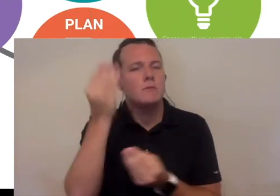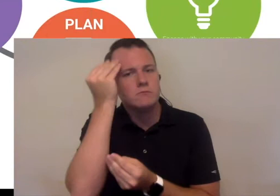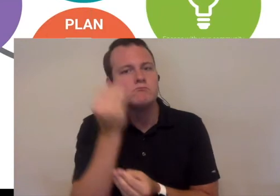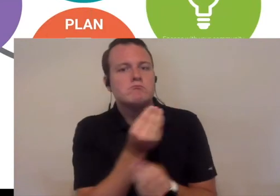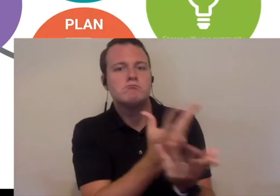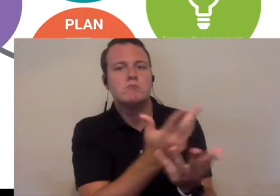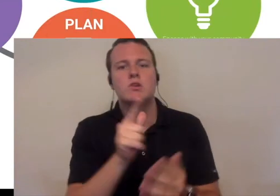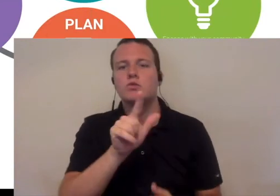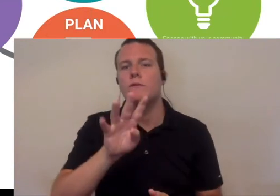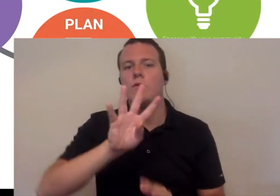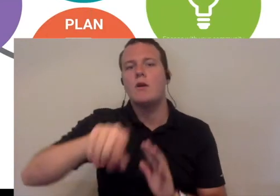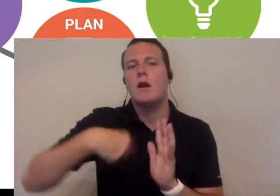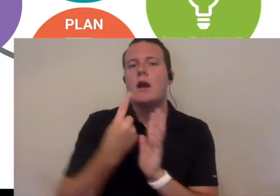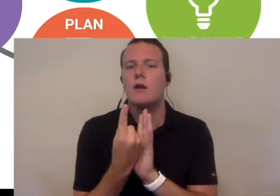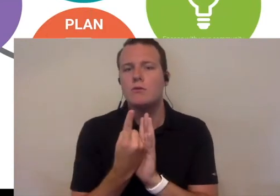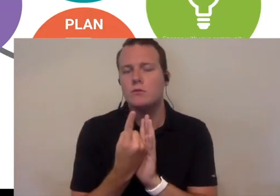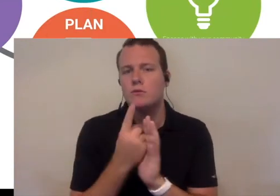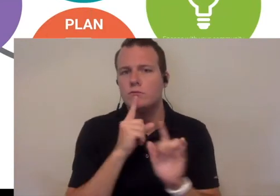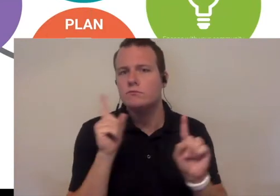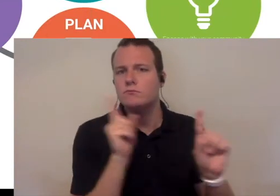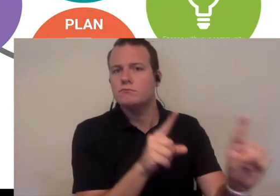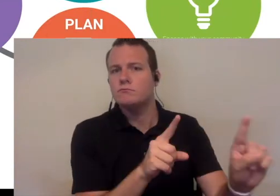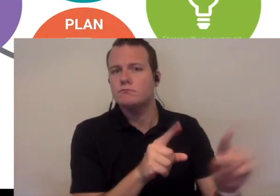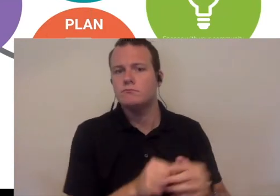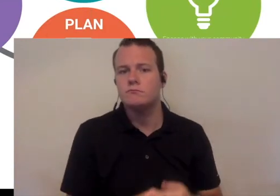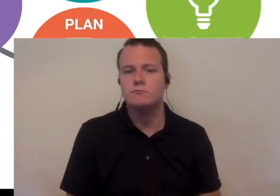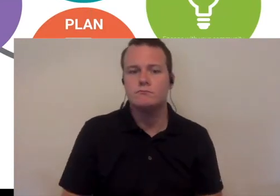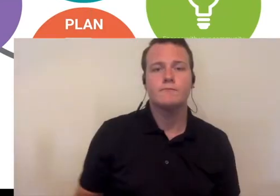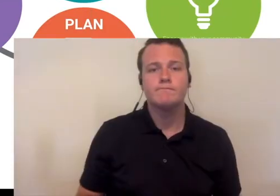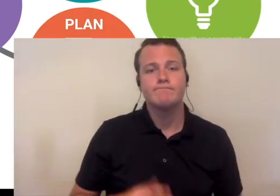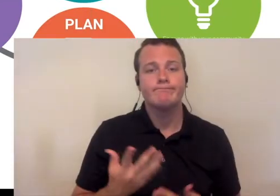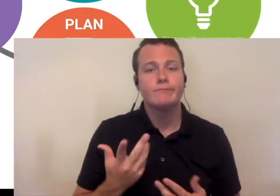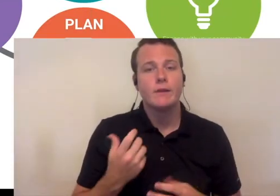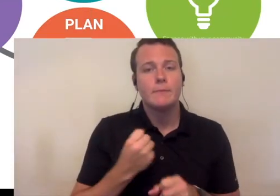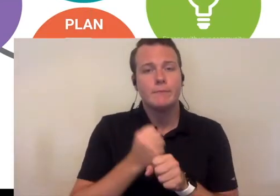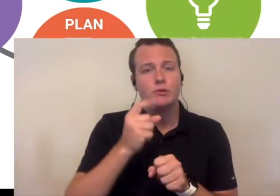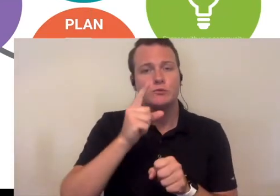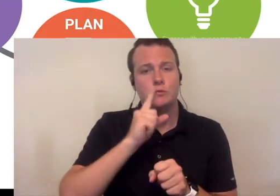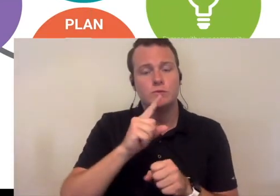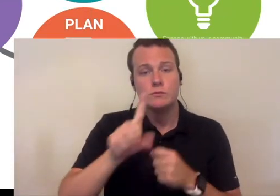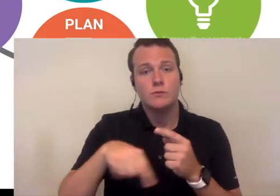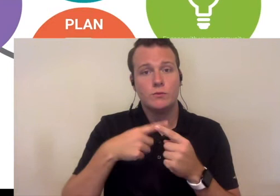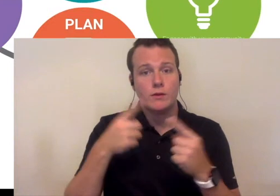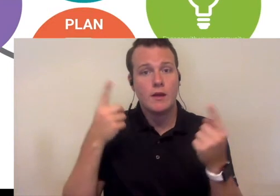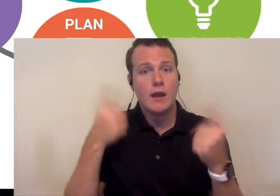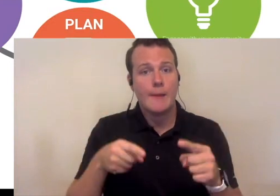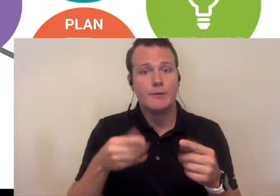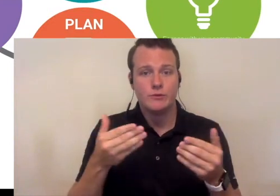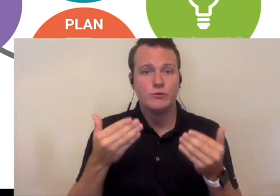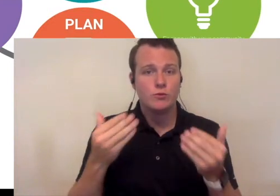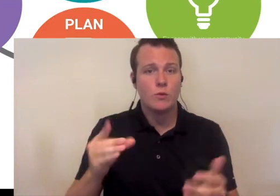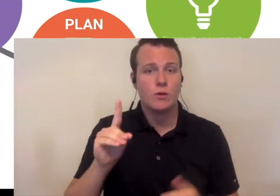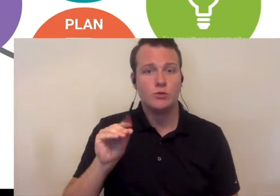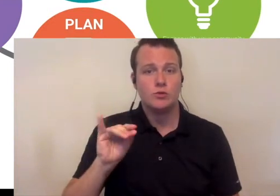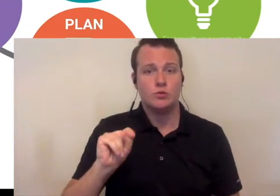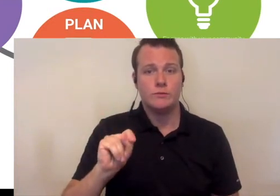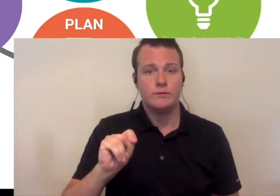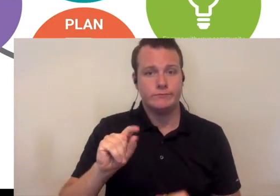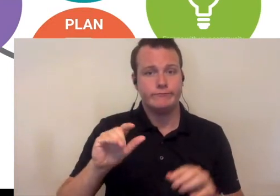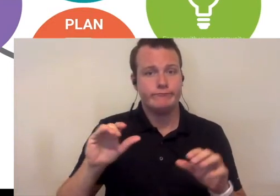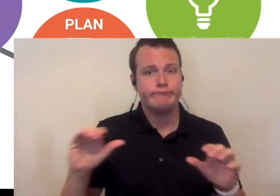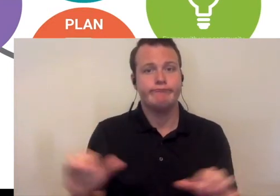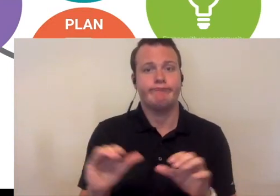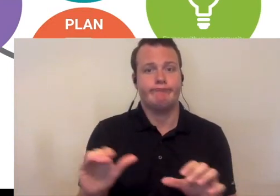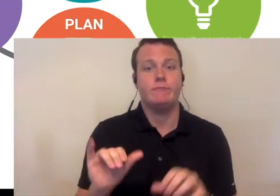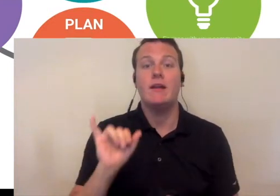reply, and you will have a report. And so you want to make sure that when that happens, that you implement that and put it